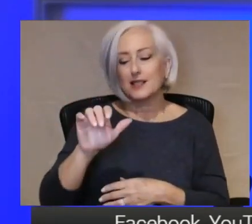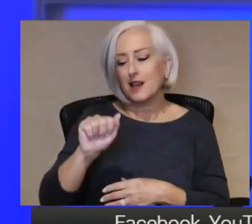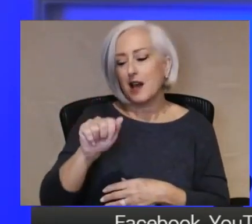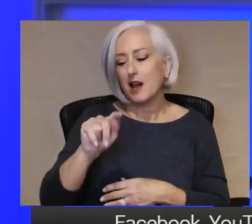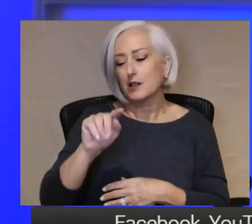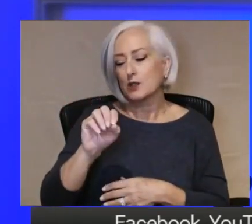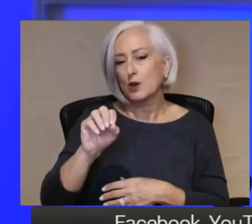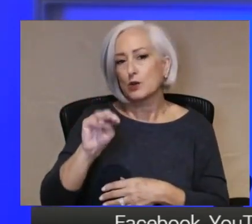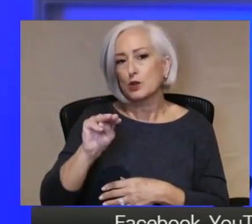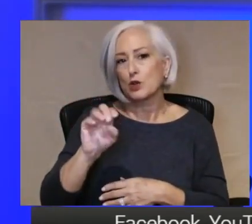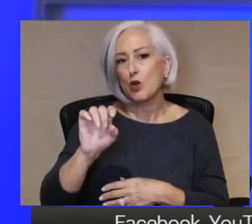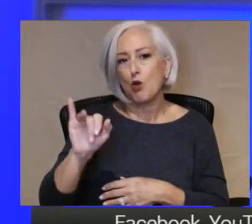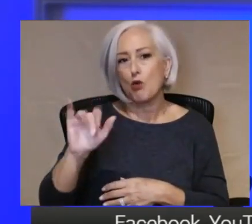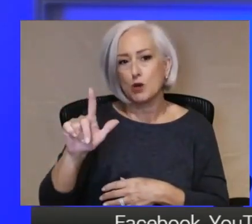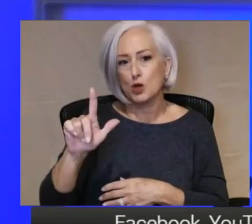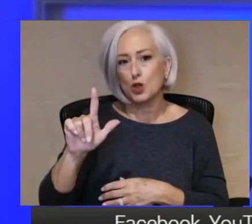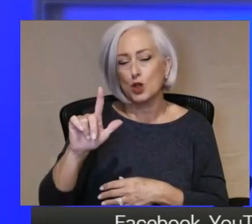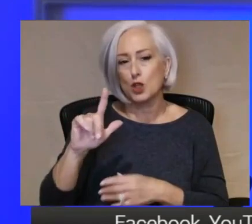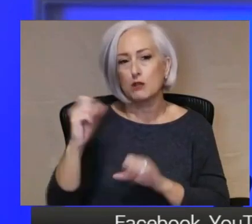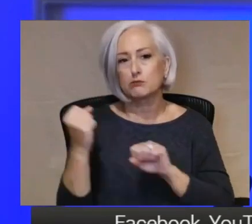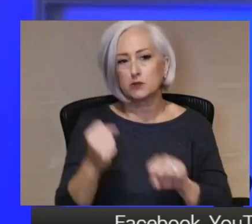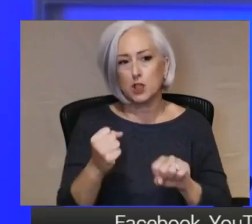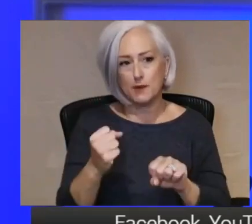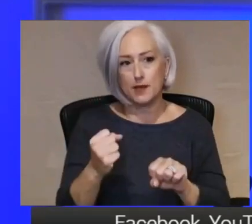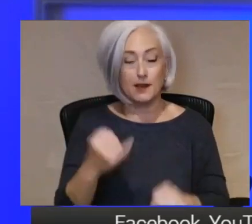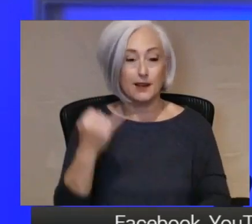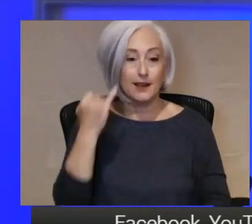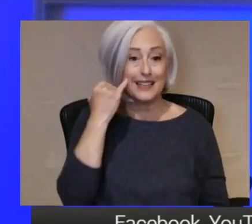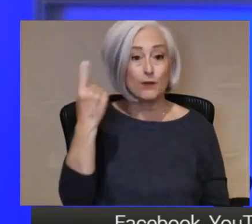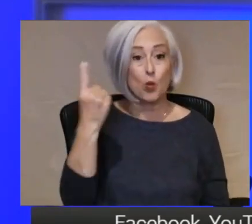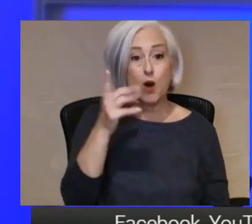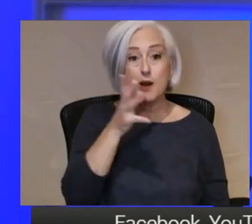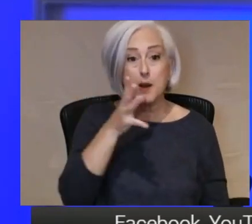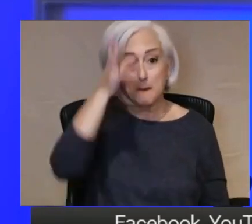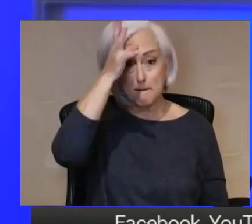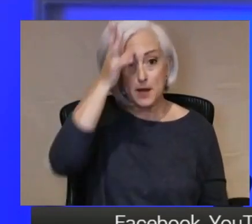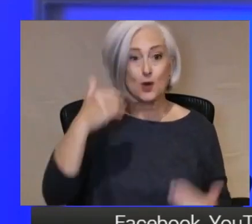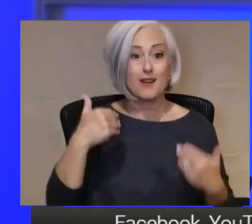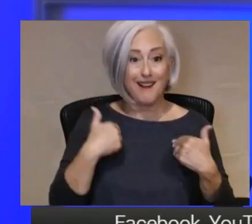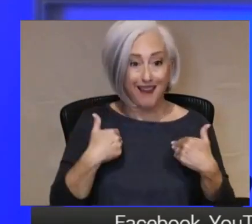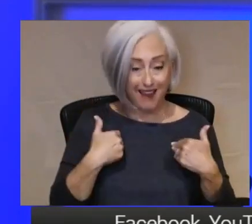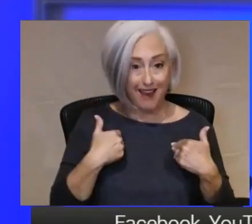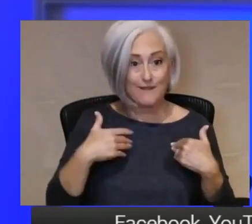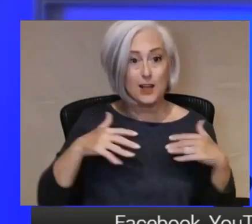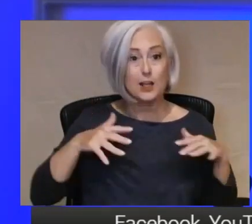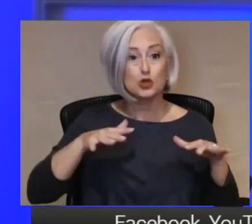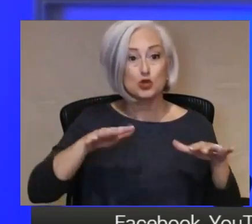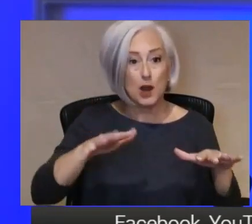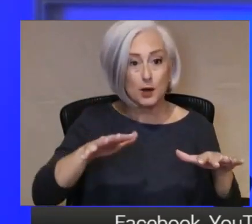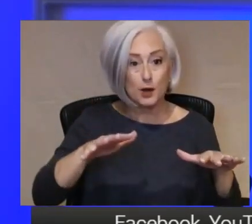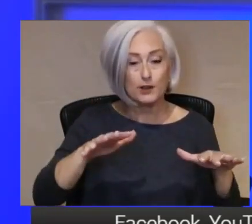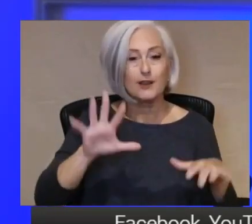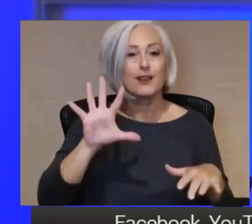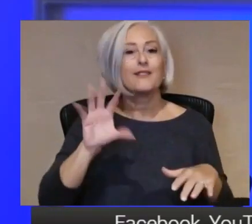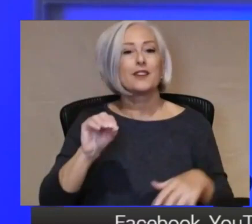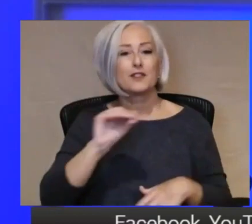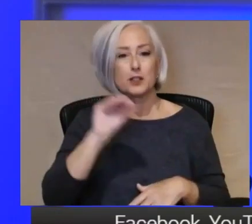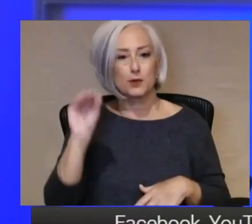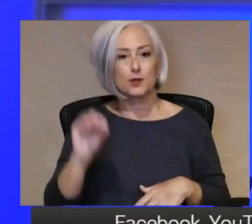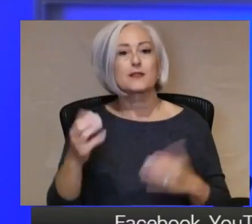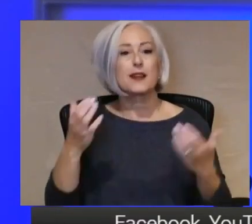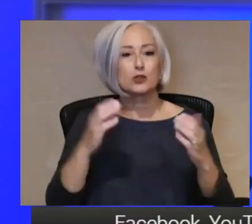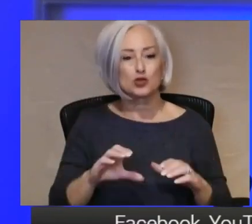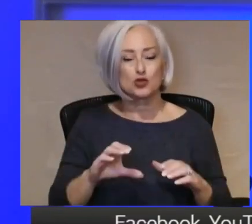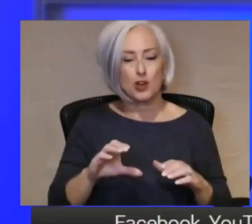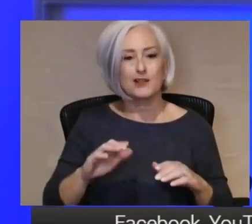one parent has the tremor, then there's a 50% chance that any child they have will have the tremor. And often, as you hear, sometimes it could be